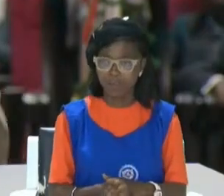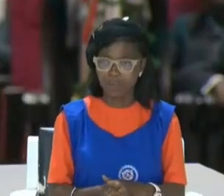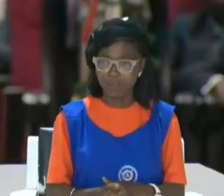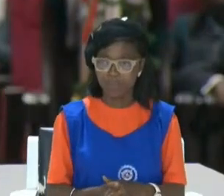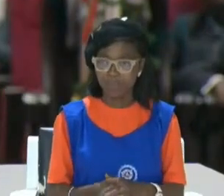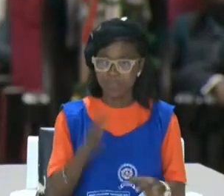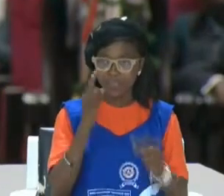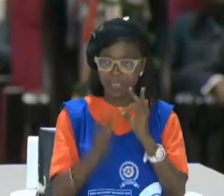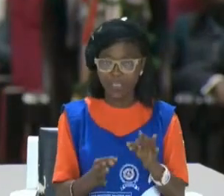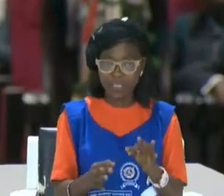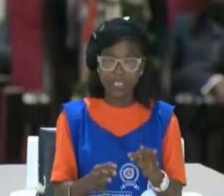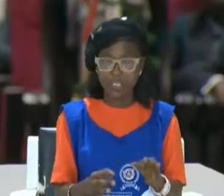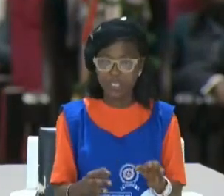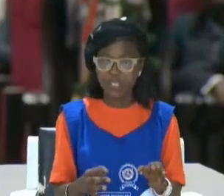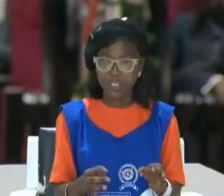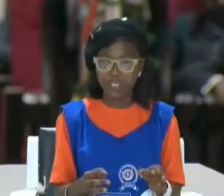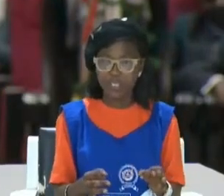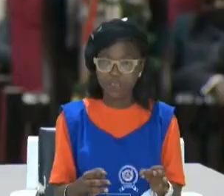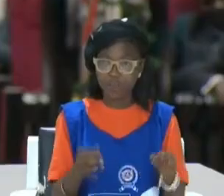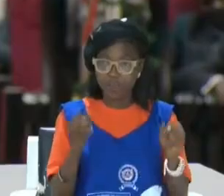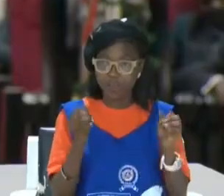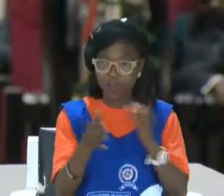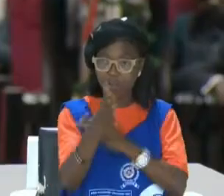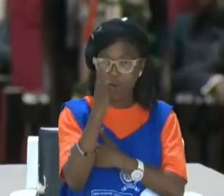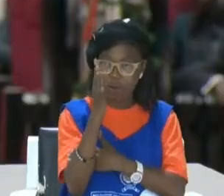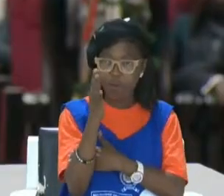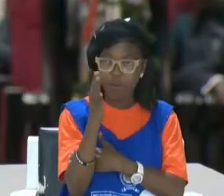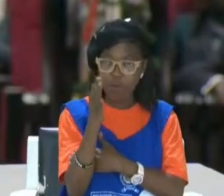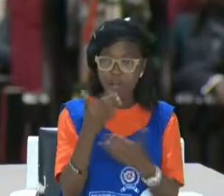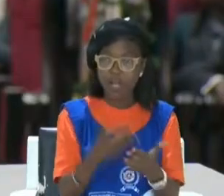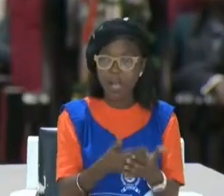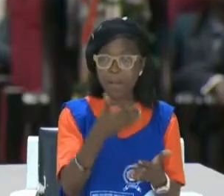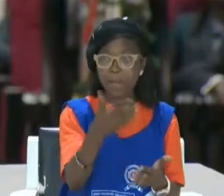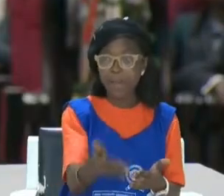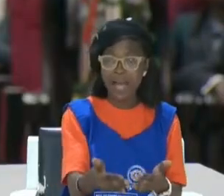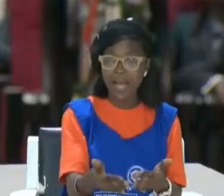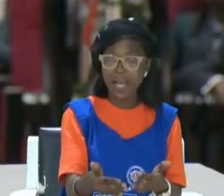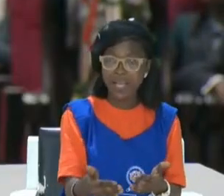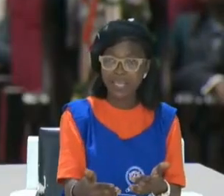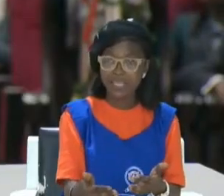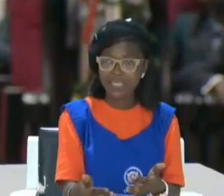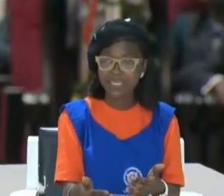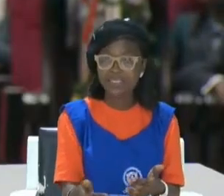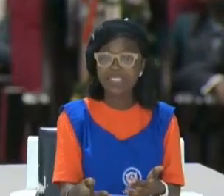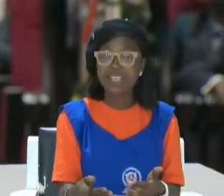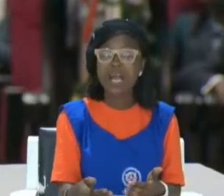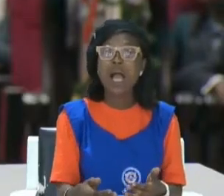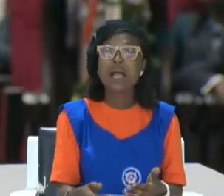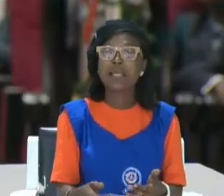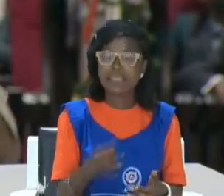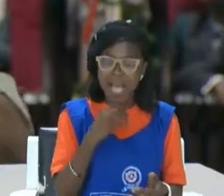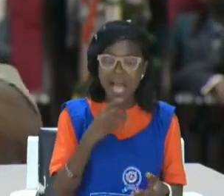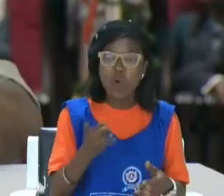If God can buy you, if he can buy you a car, he will buy the petrol.